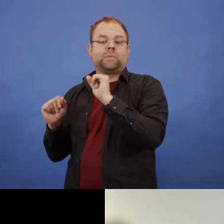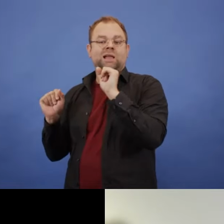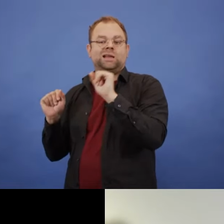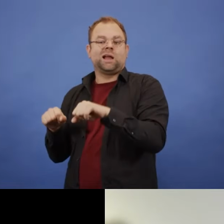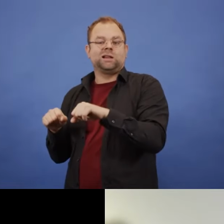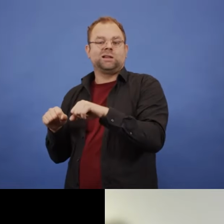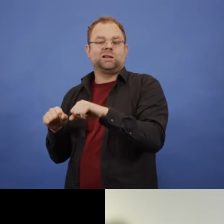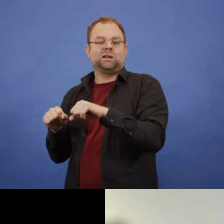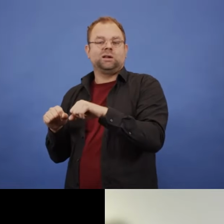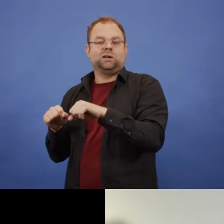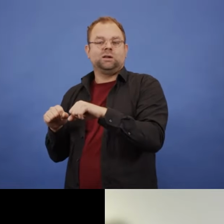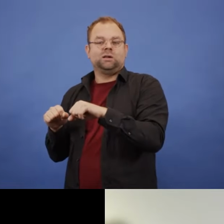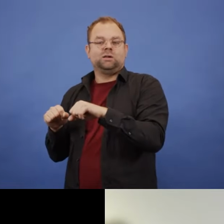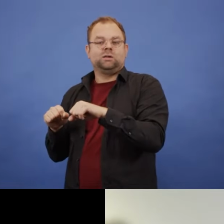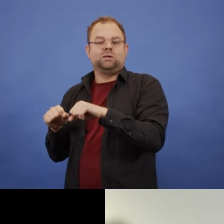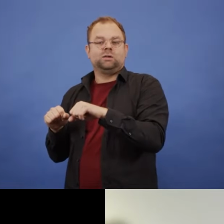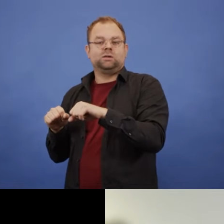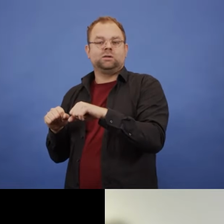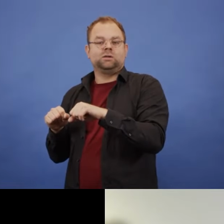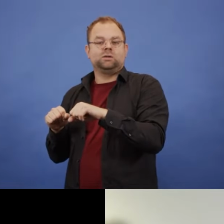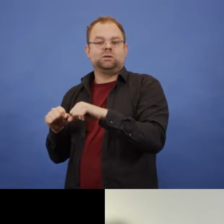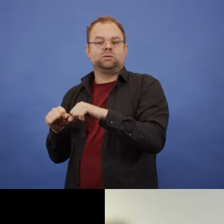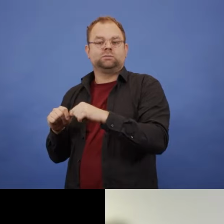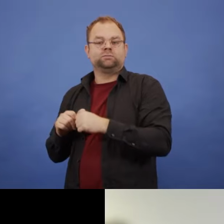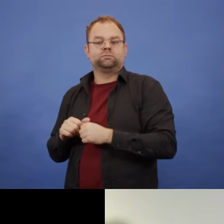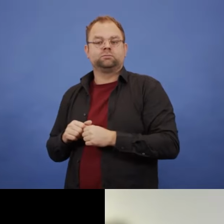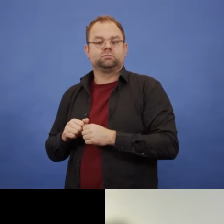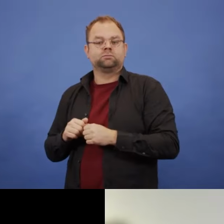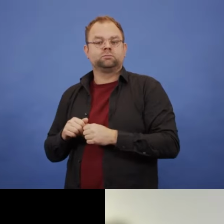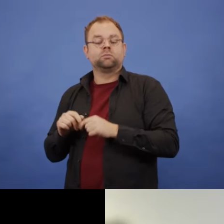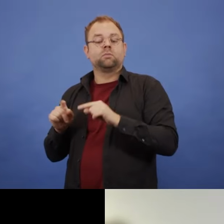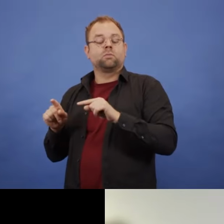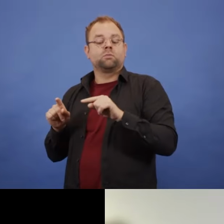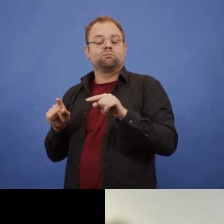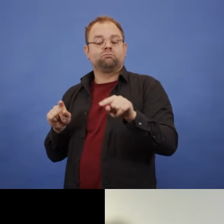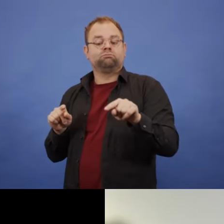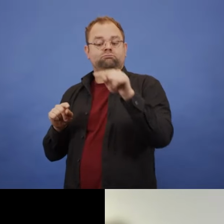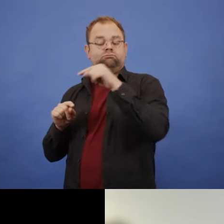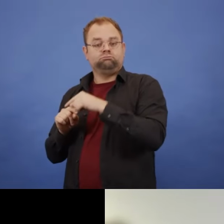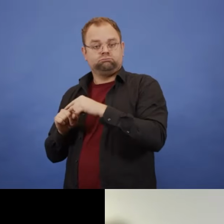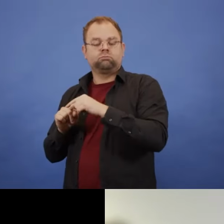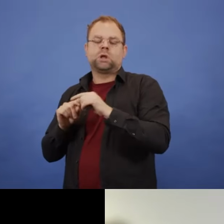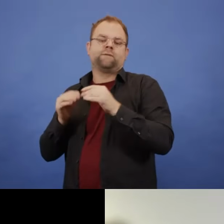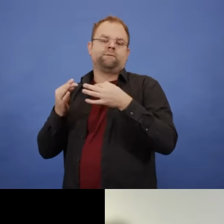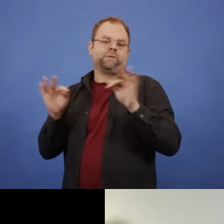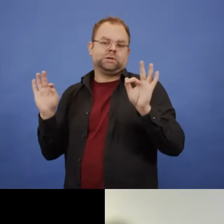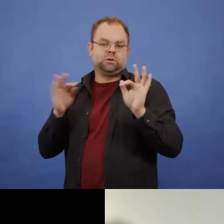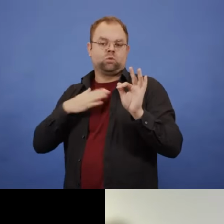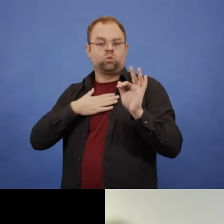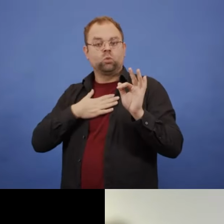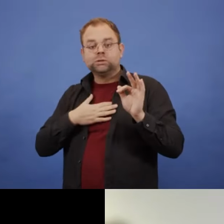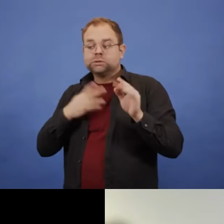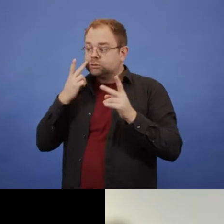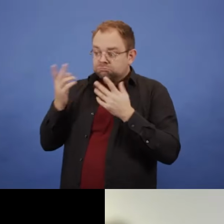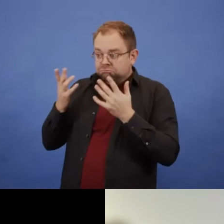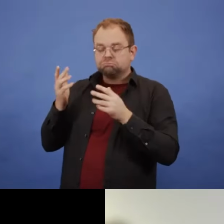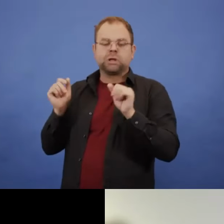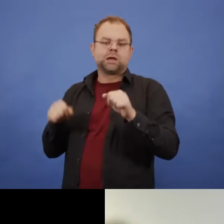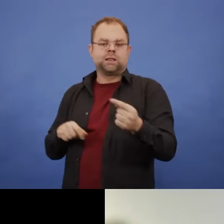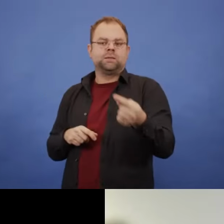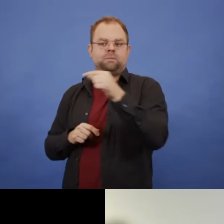Yes. Thank you, Matilde. And there's two questions. I don't know if you could as well take them quickly in terms of